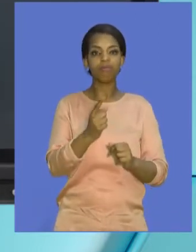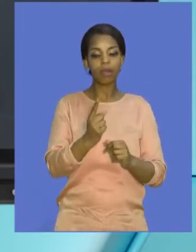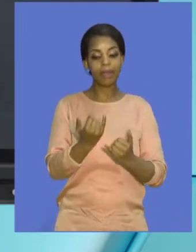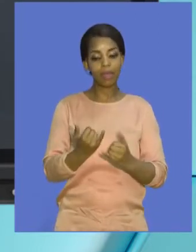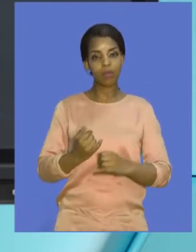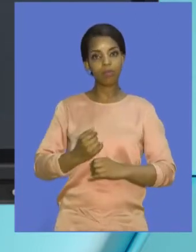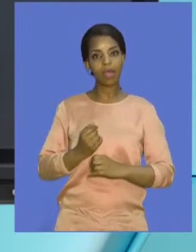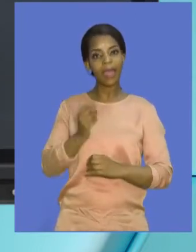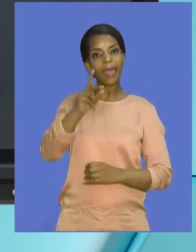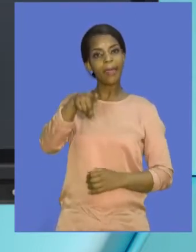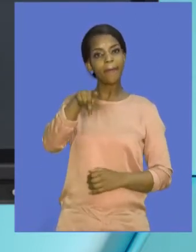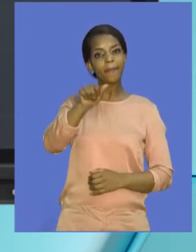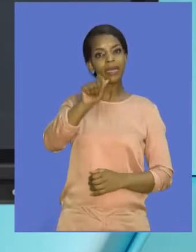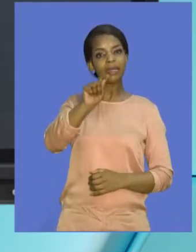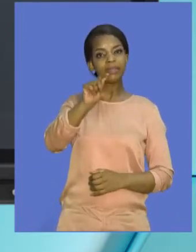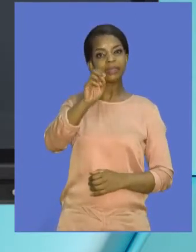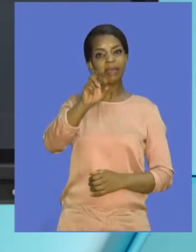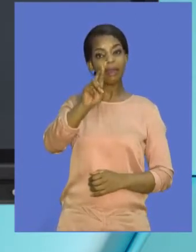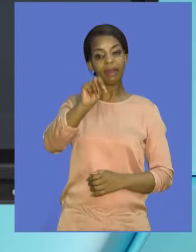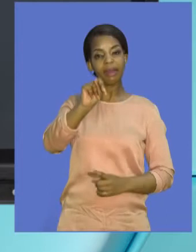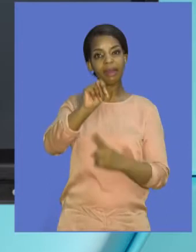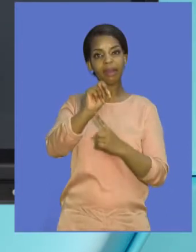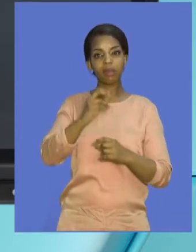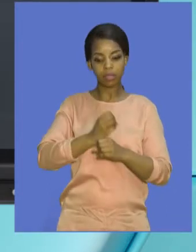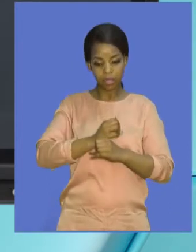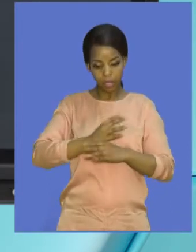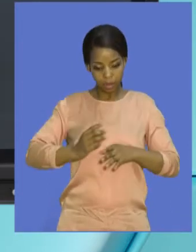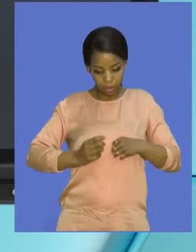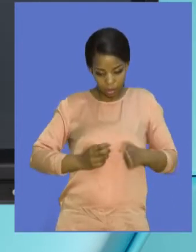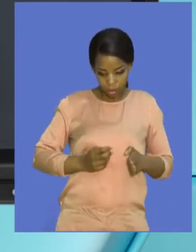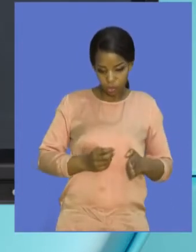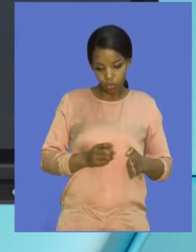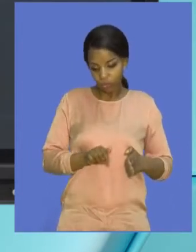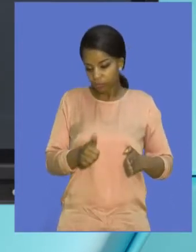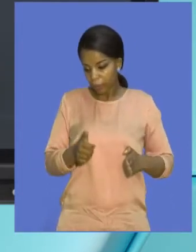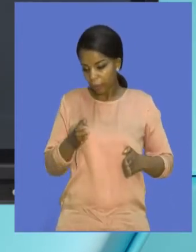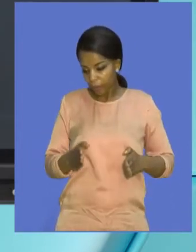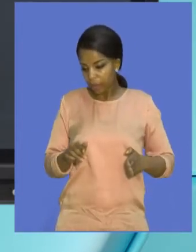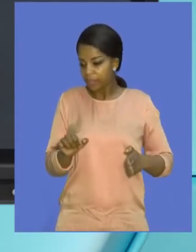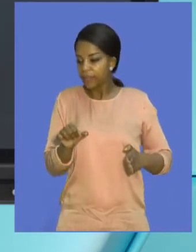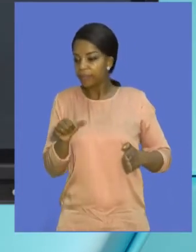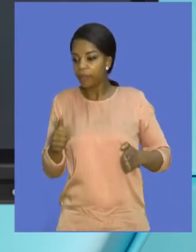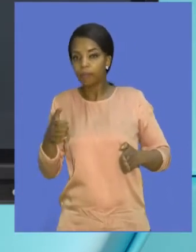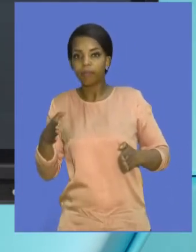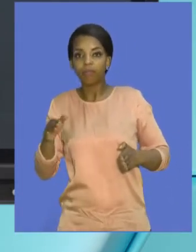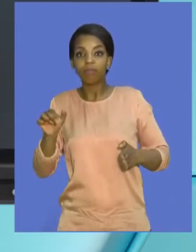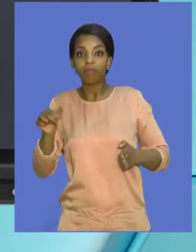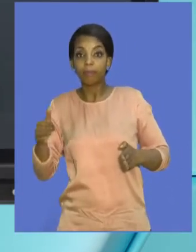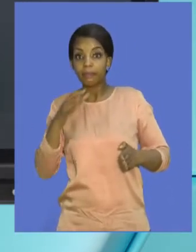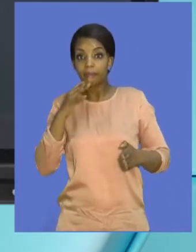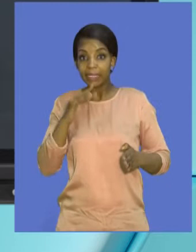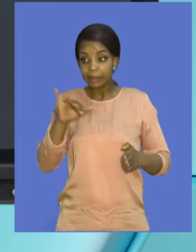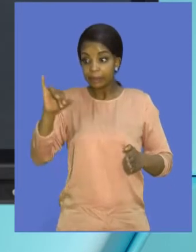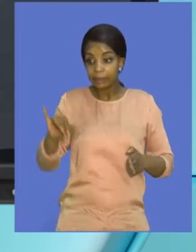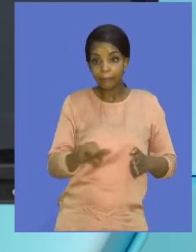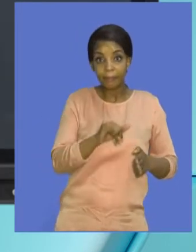this initial point to the second point, to the third point, to the fourth point, is there a constant pattern that we